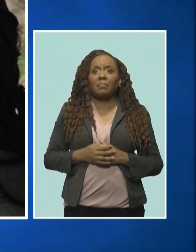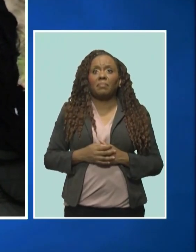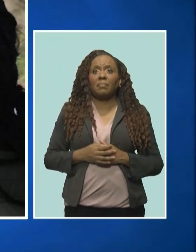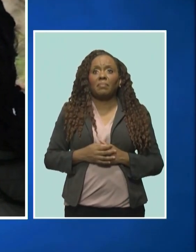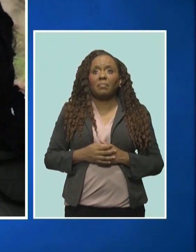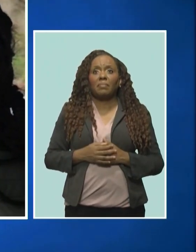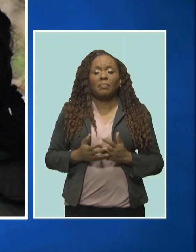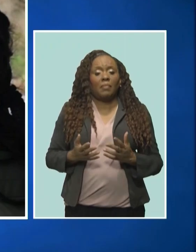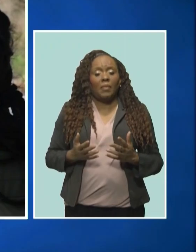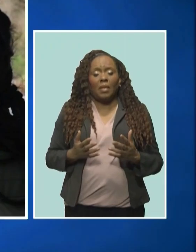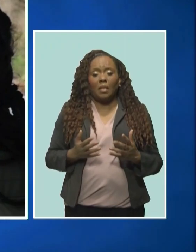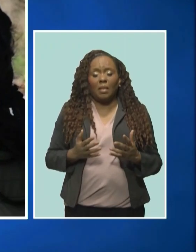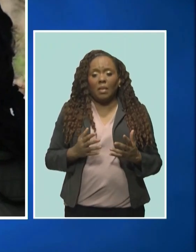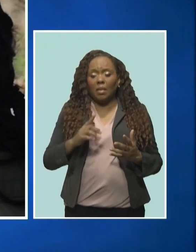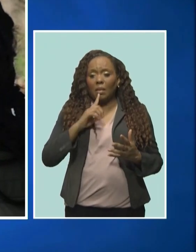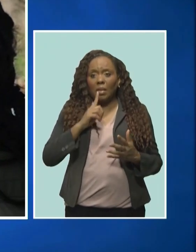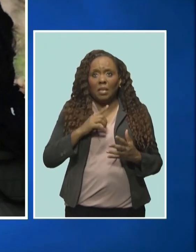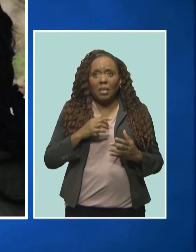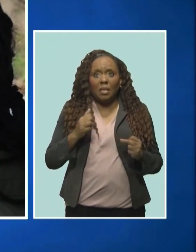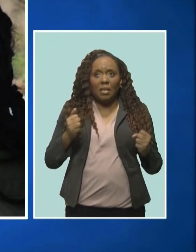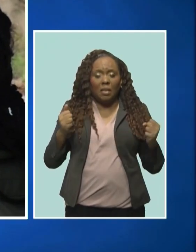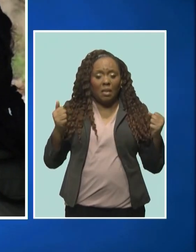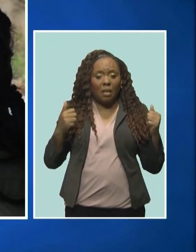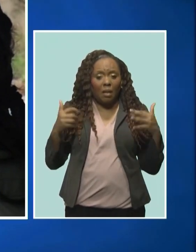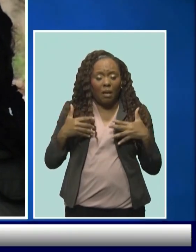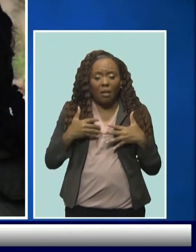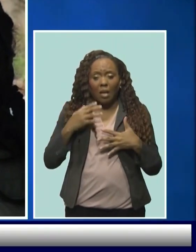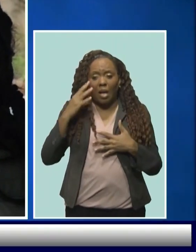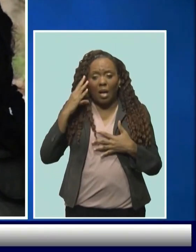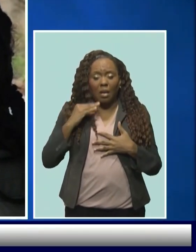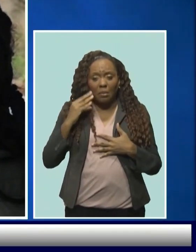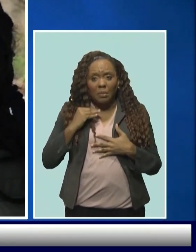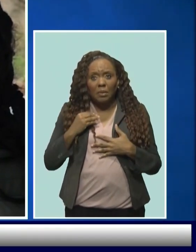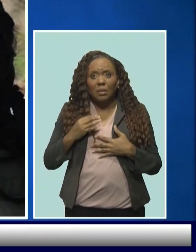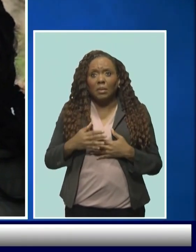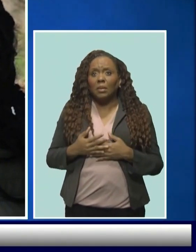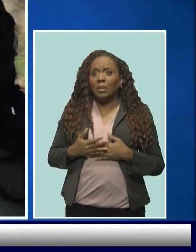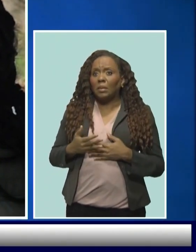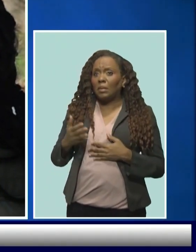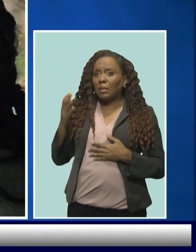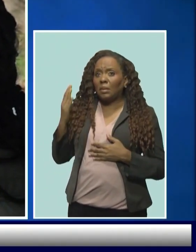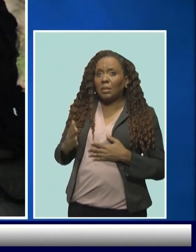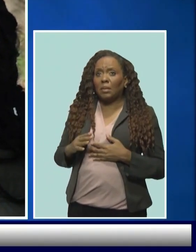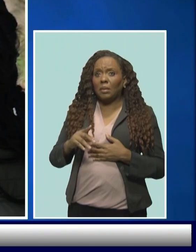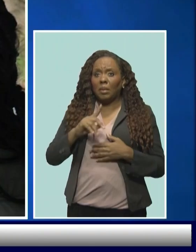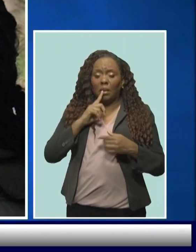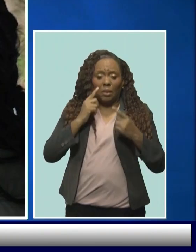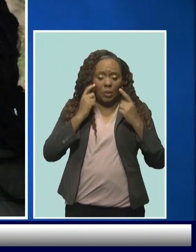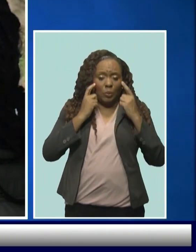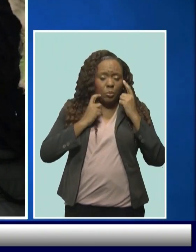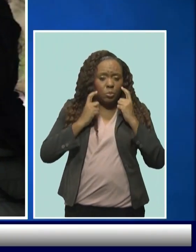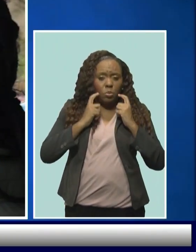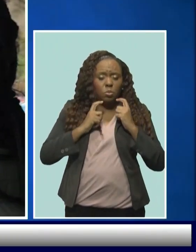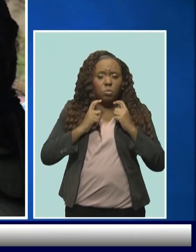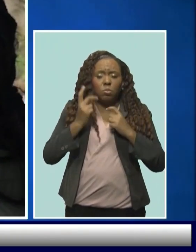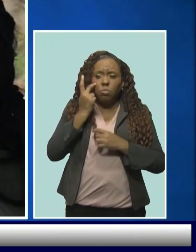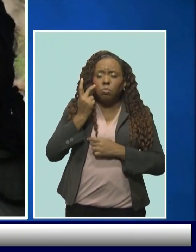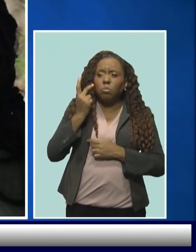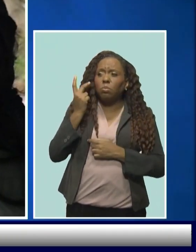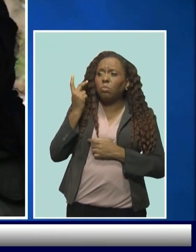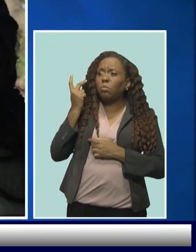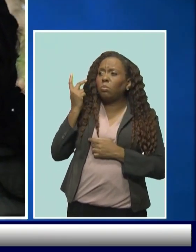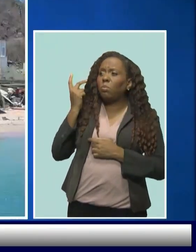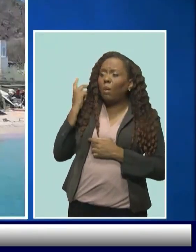It was a scary experience. Jillian Alexander Lewis brought to tears as she recounts